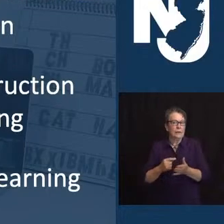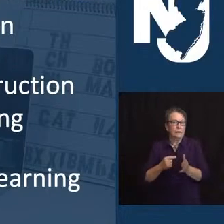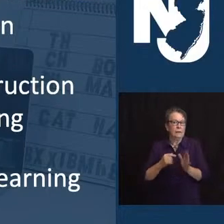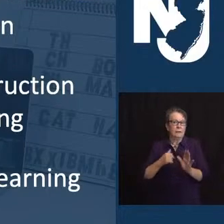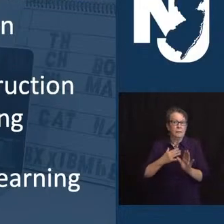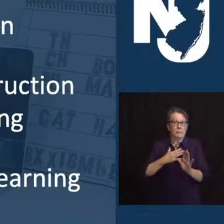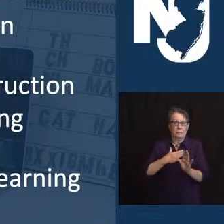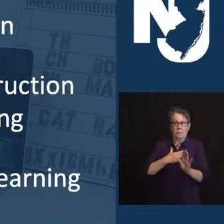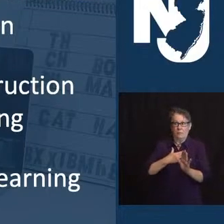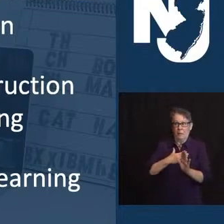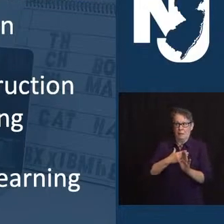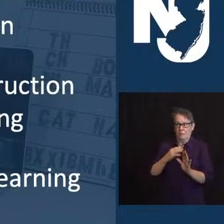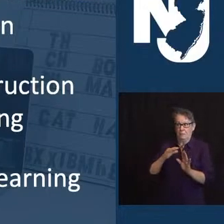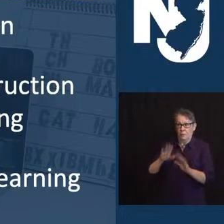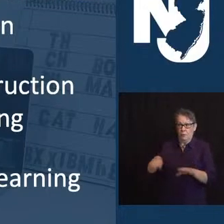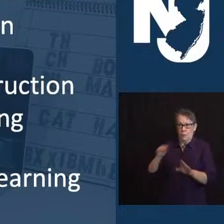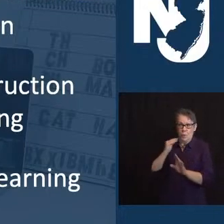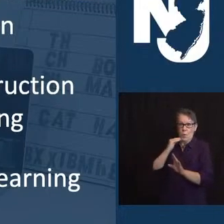roughly